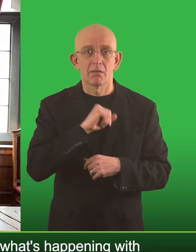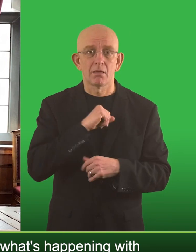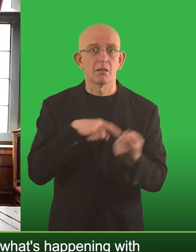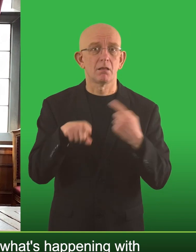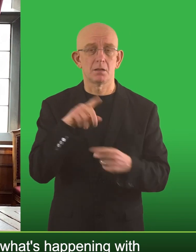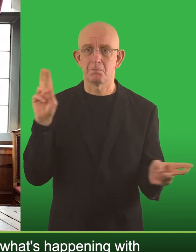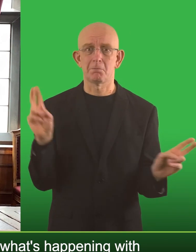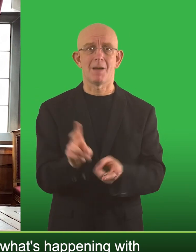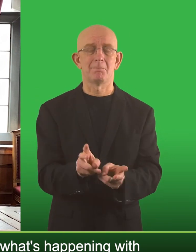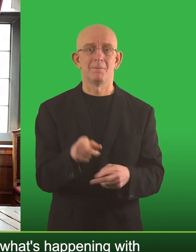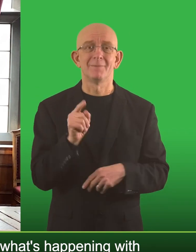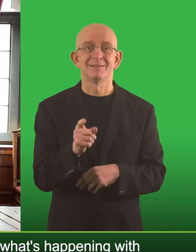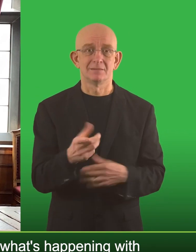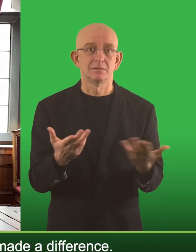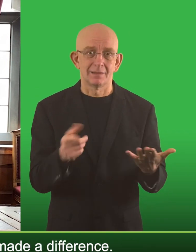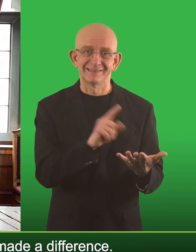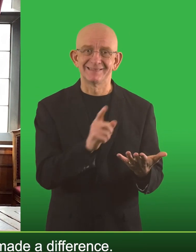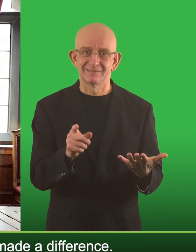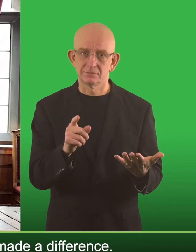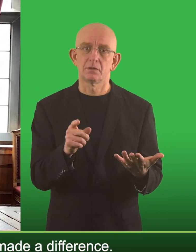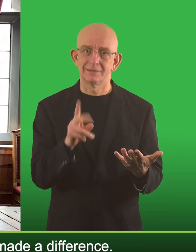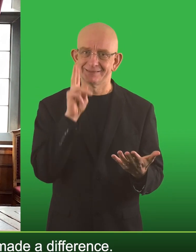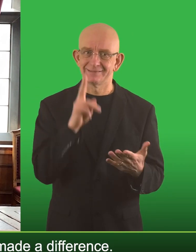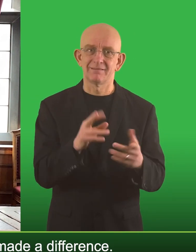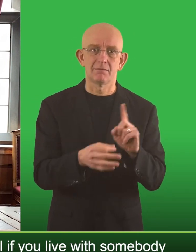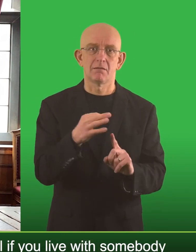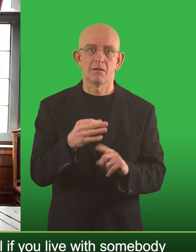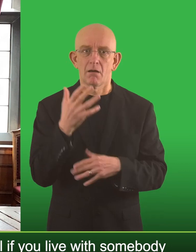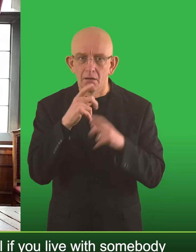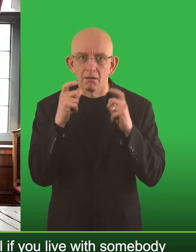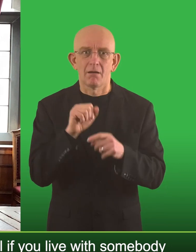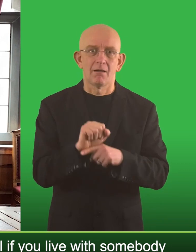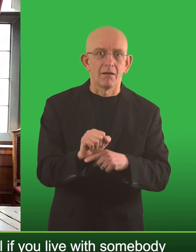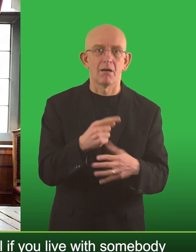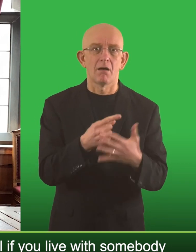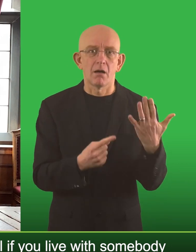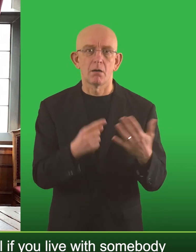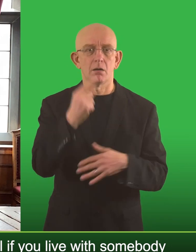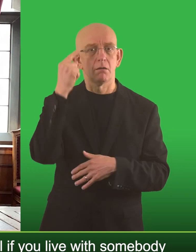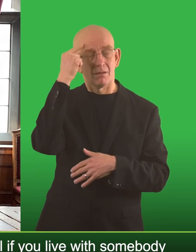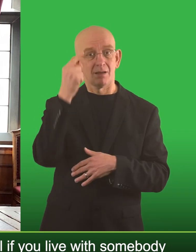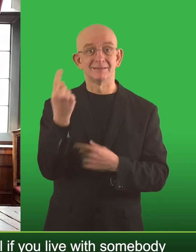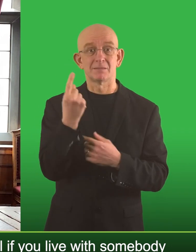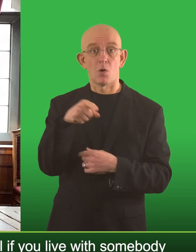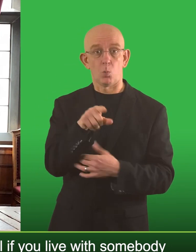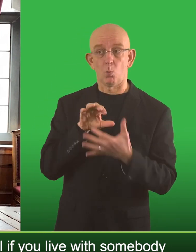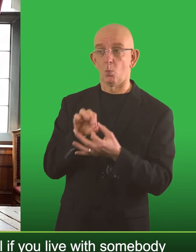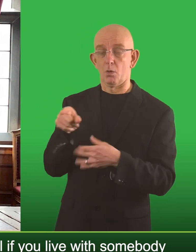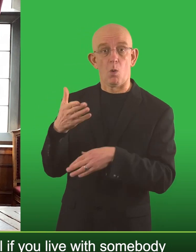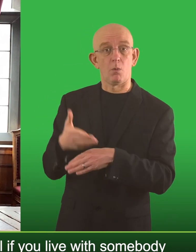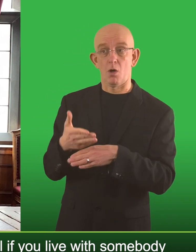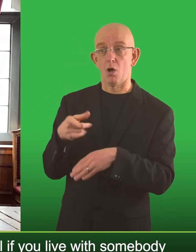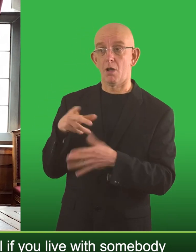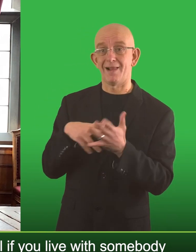happening with rates of other respiratory viruses have gone right down. So those things definitely have made a difference. I think it's worth being particularly mindful if